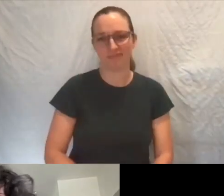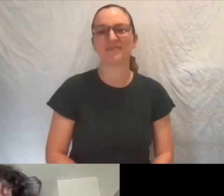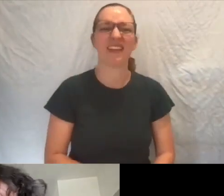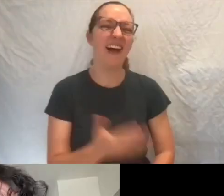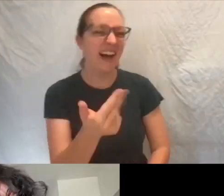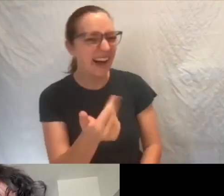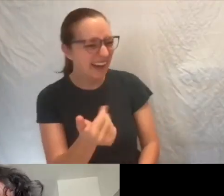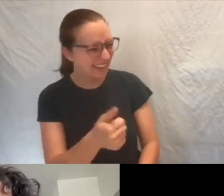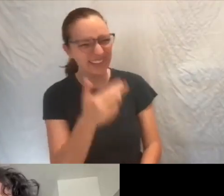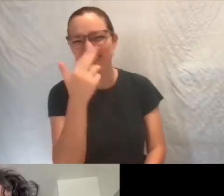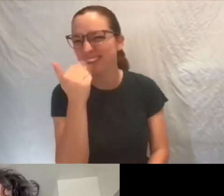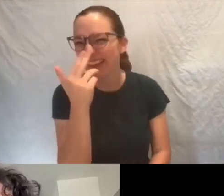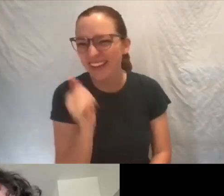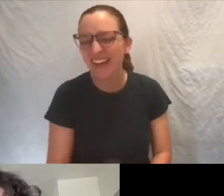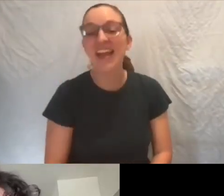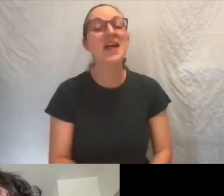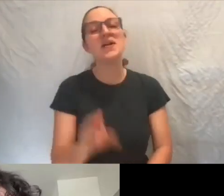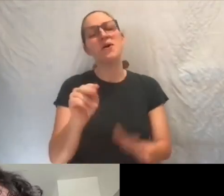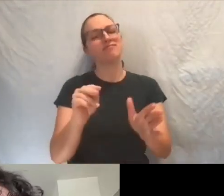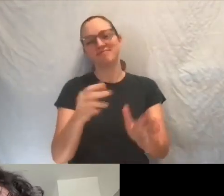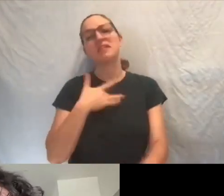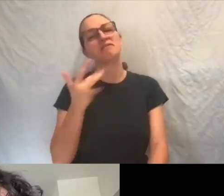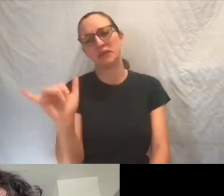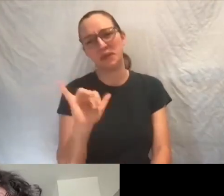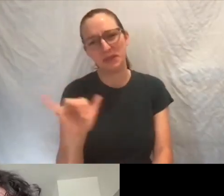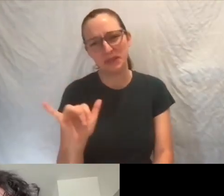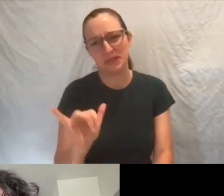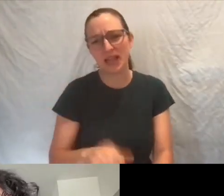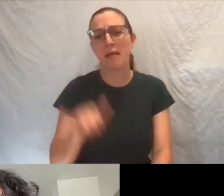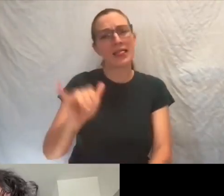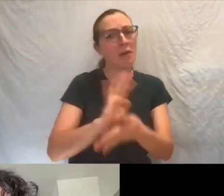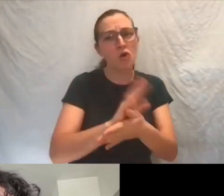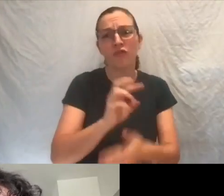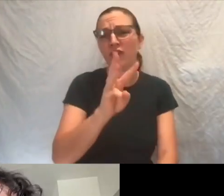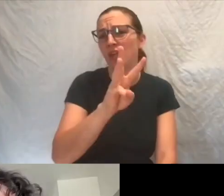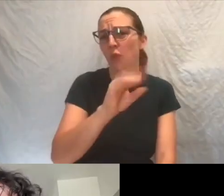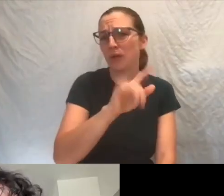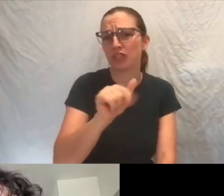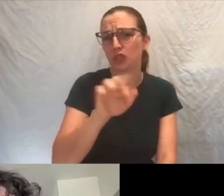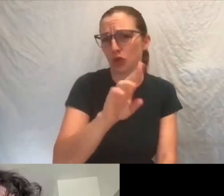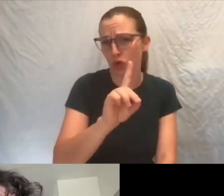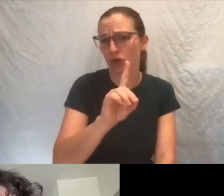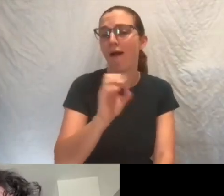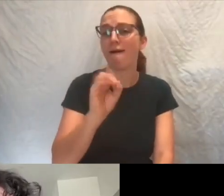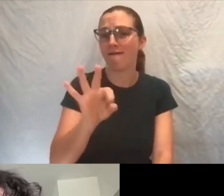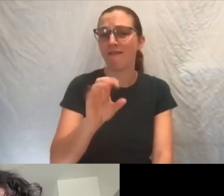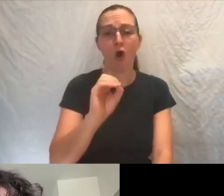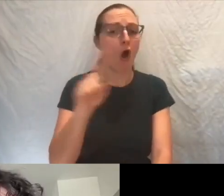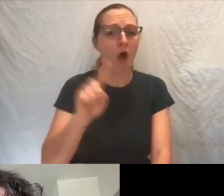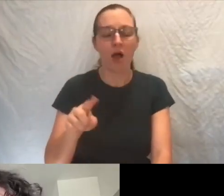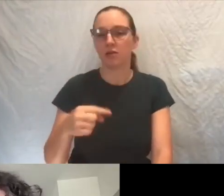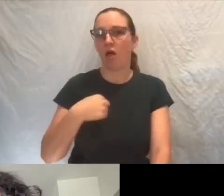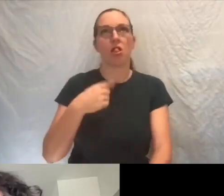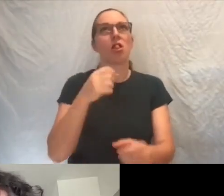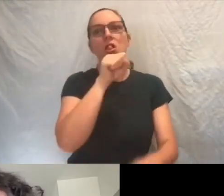That's so funny. No, I feel the same way. I've loved The Wizard of Oz so much throughout all the years.